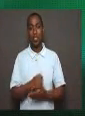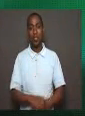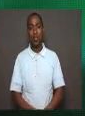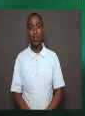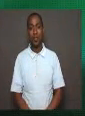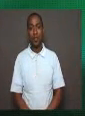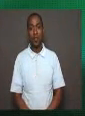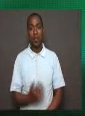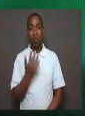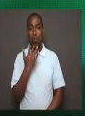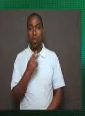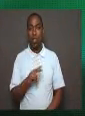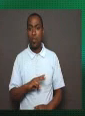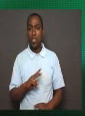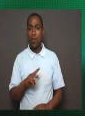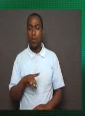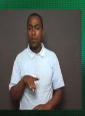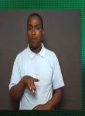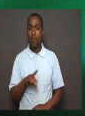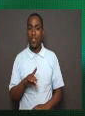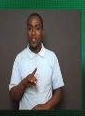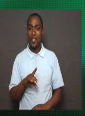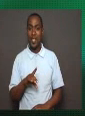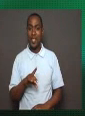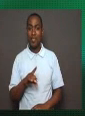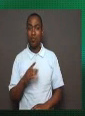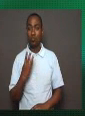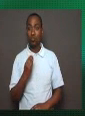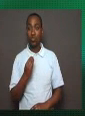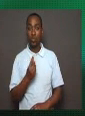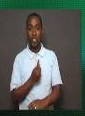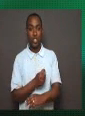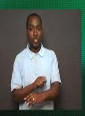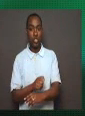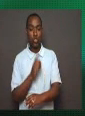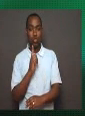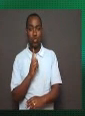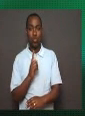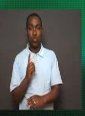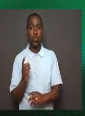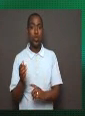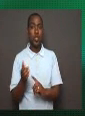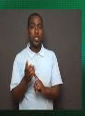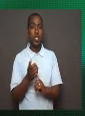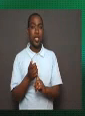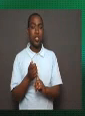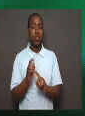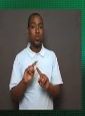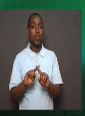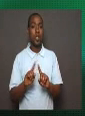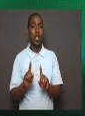Blood is a highly specialized tissue composed of many different